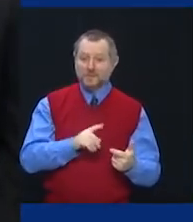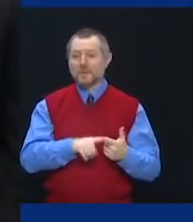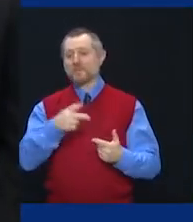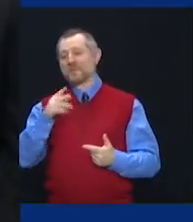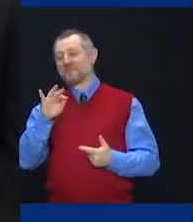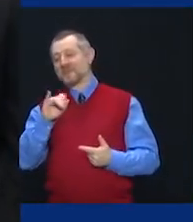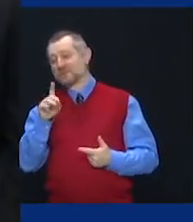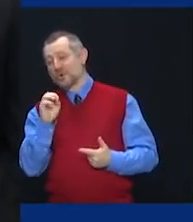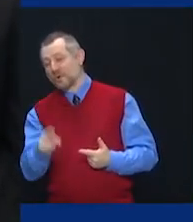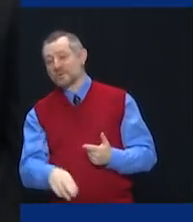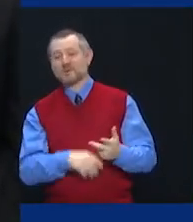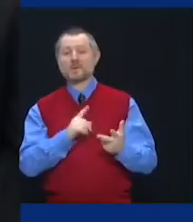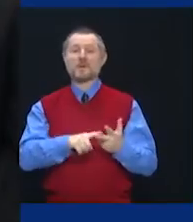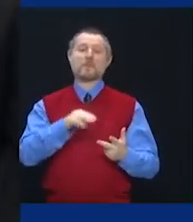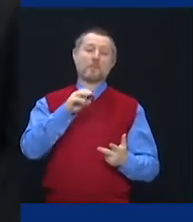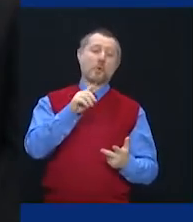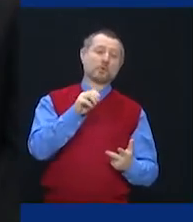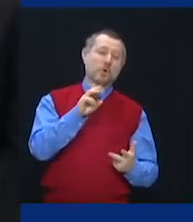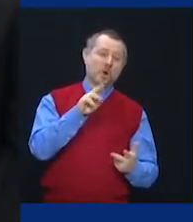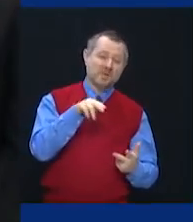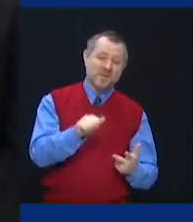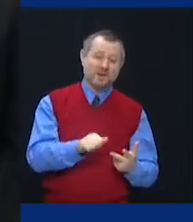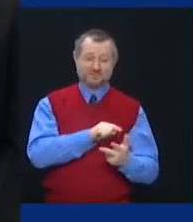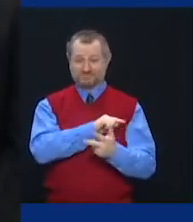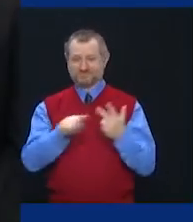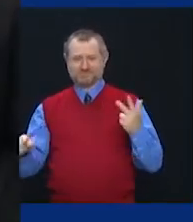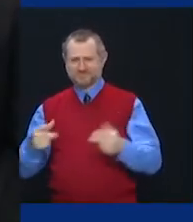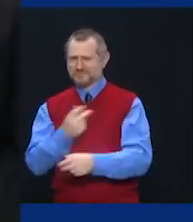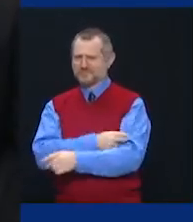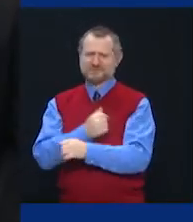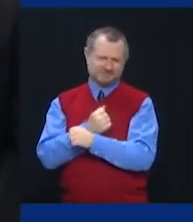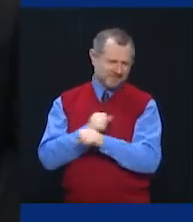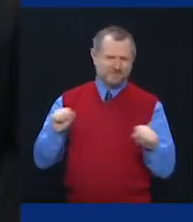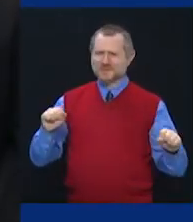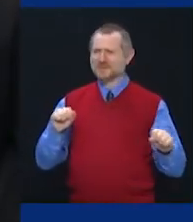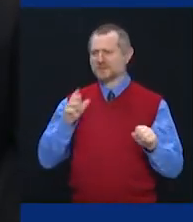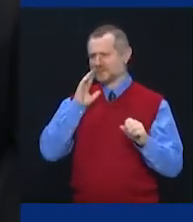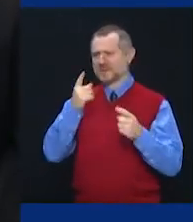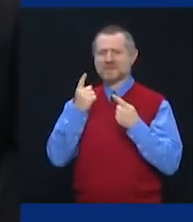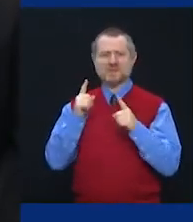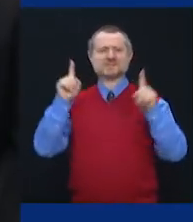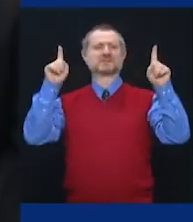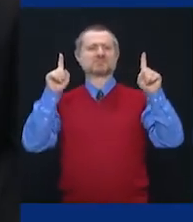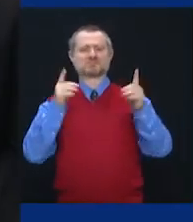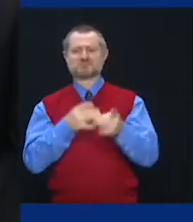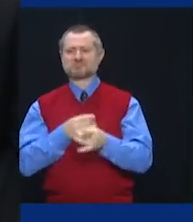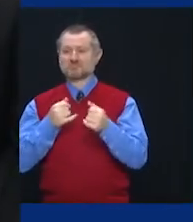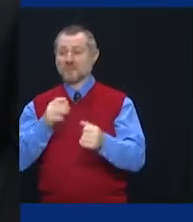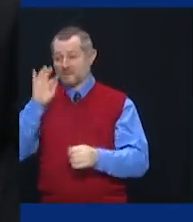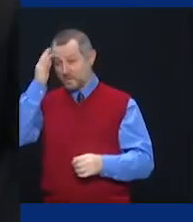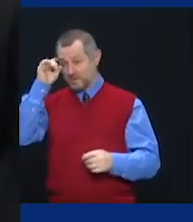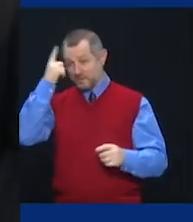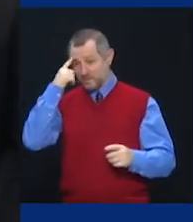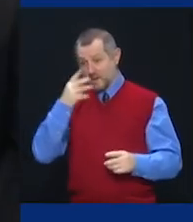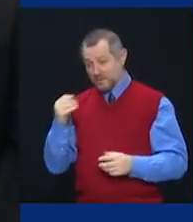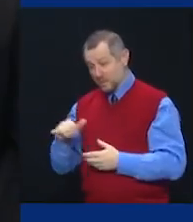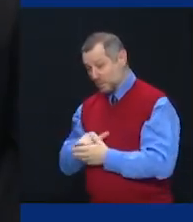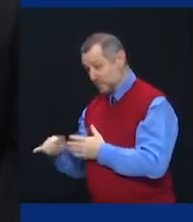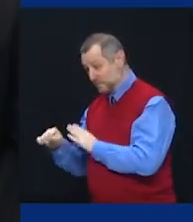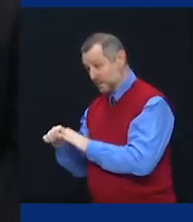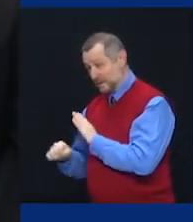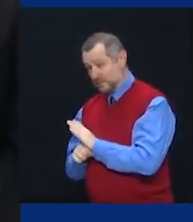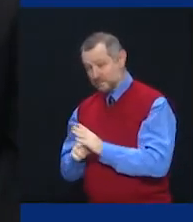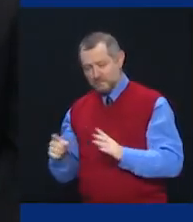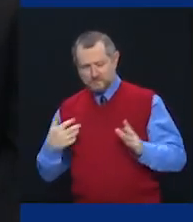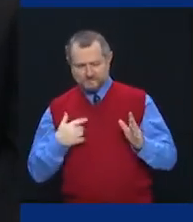is safe and effective. New York State and the federal government have each done rigorous reviews to guarantee that indeed